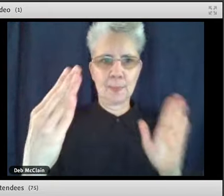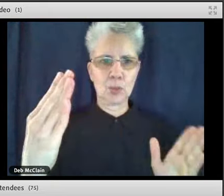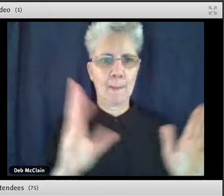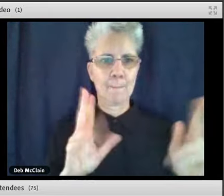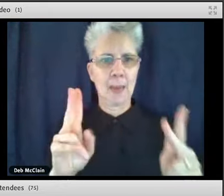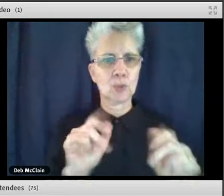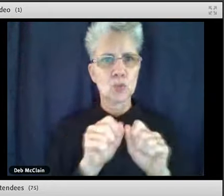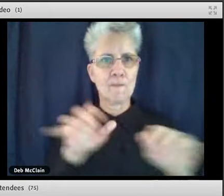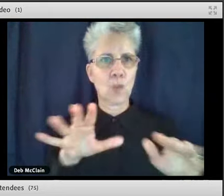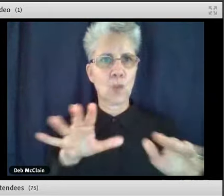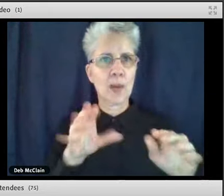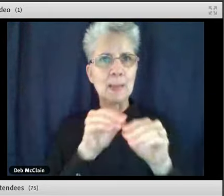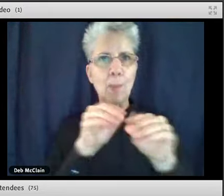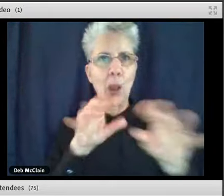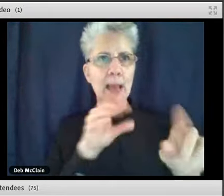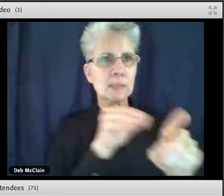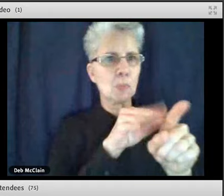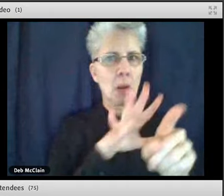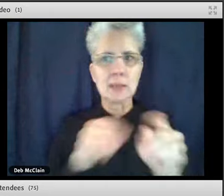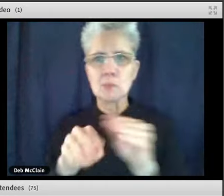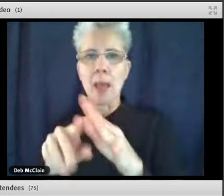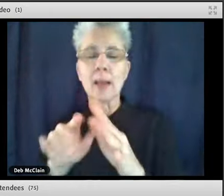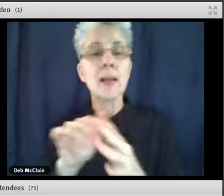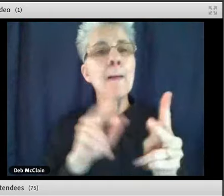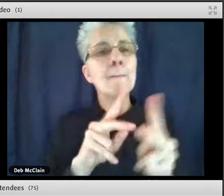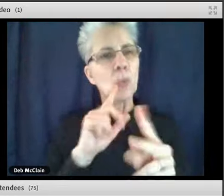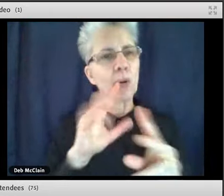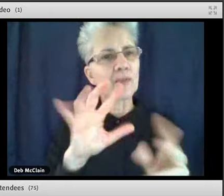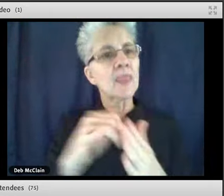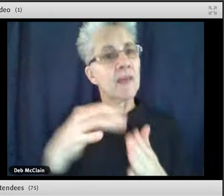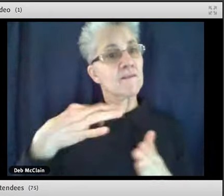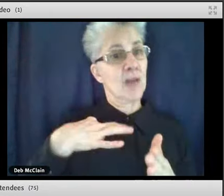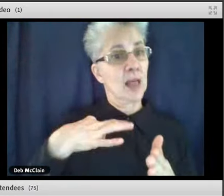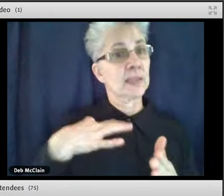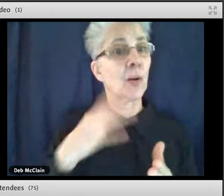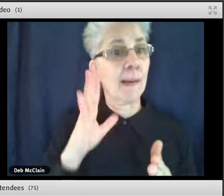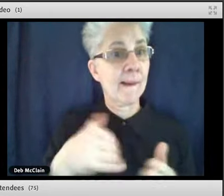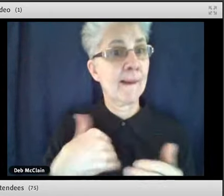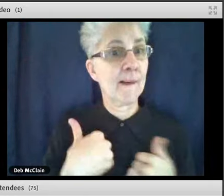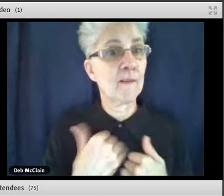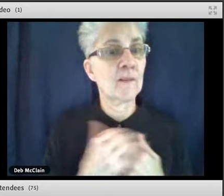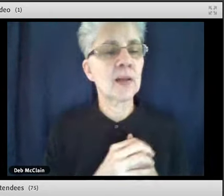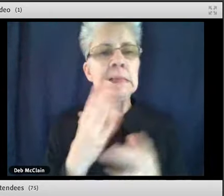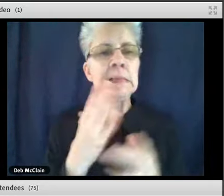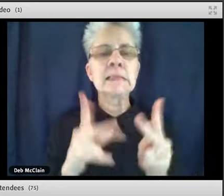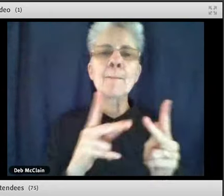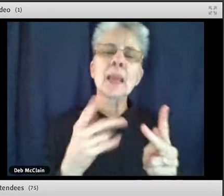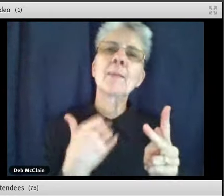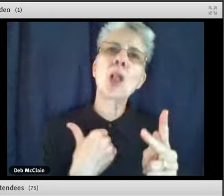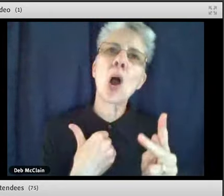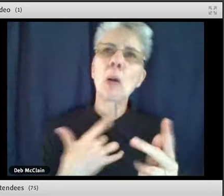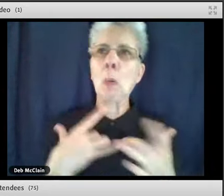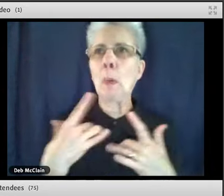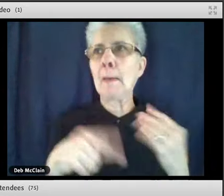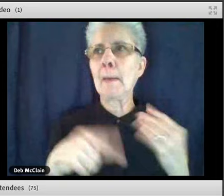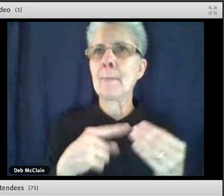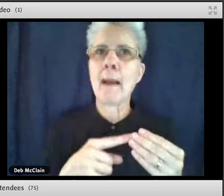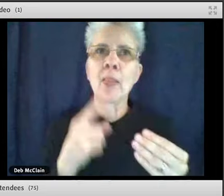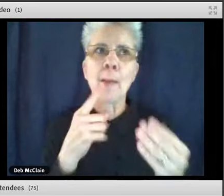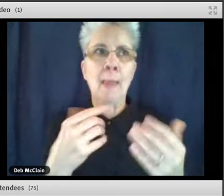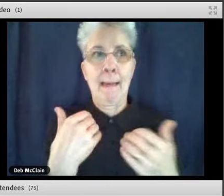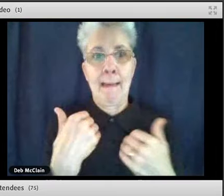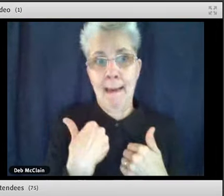avoid spreading illness. And so some people have, done it voluntary. Some people are worried about that they may